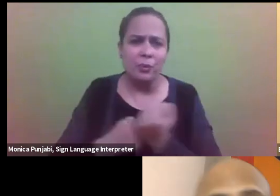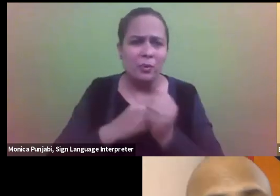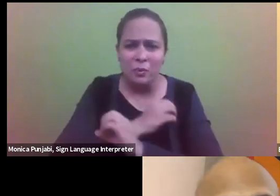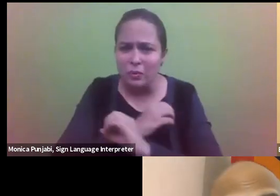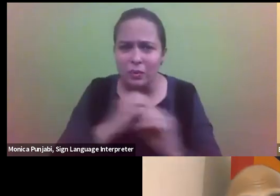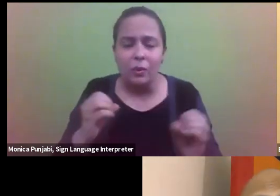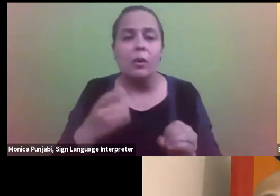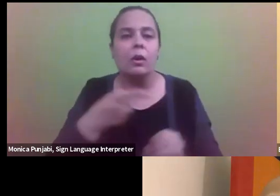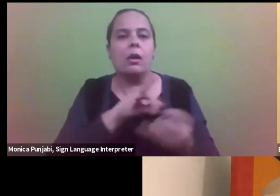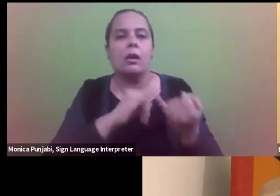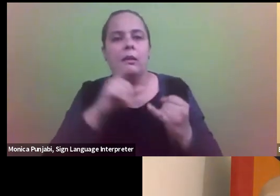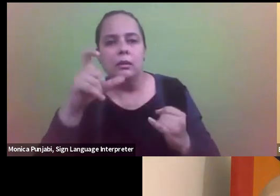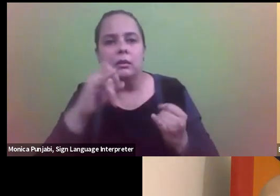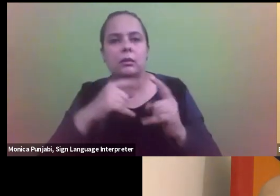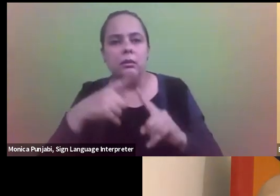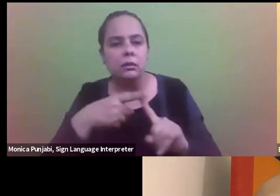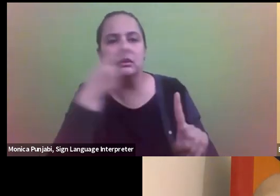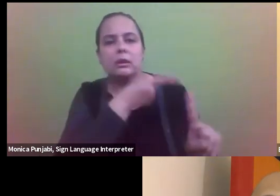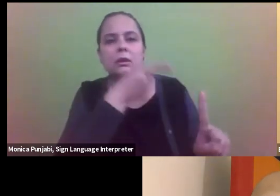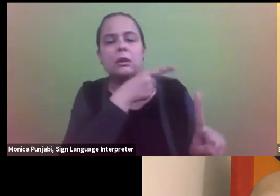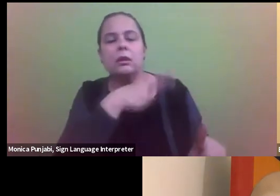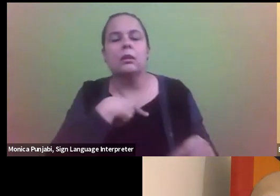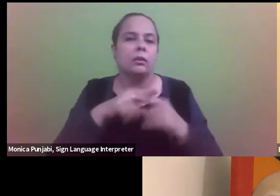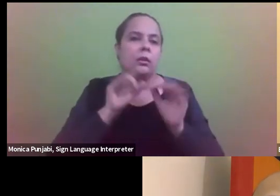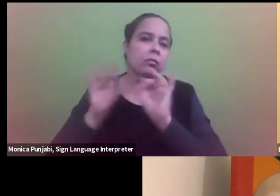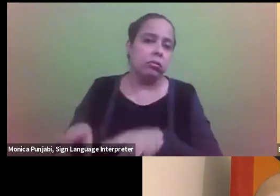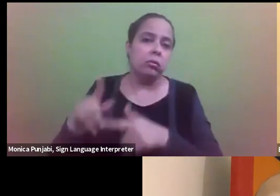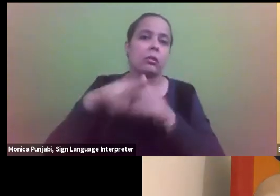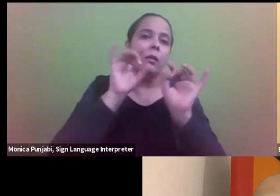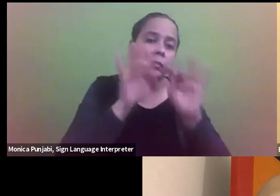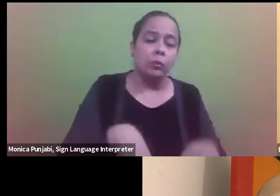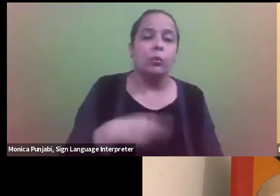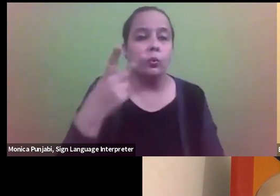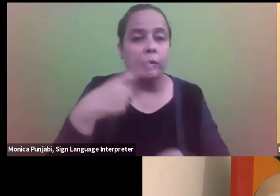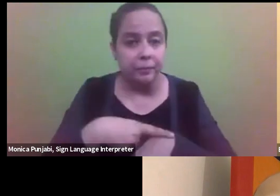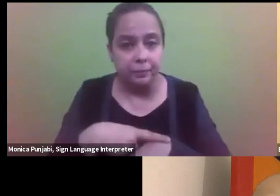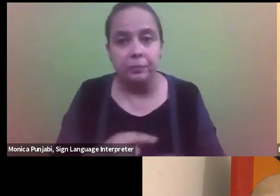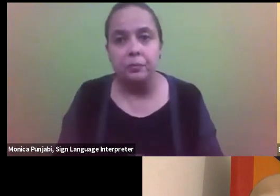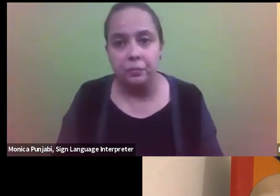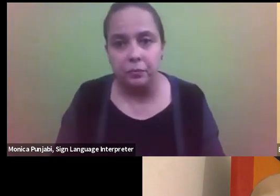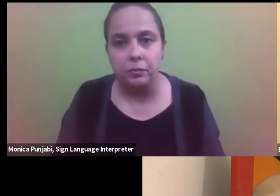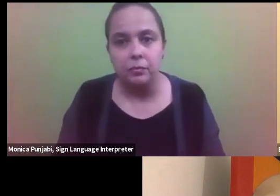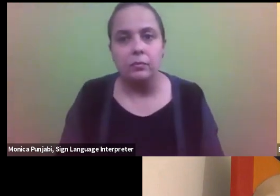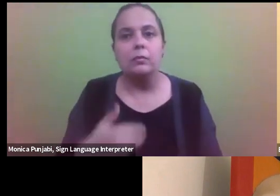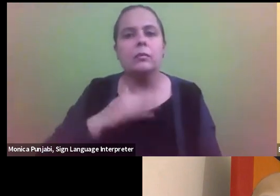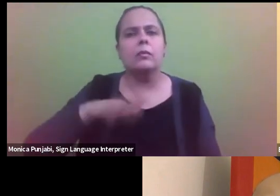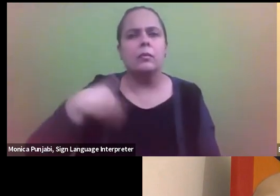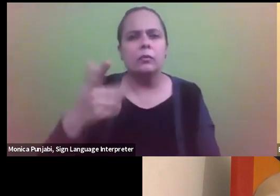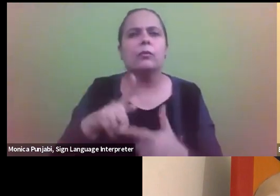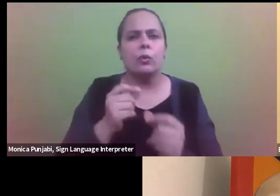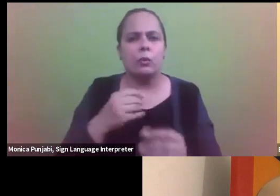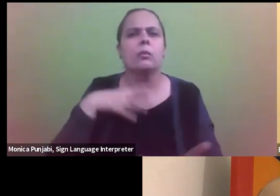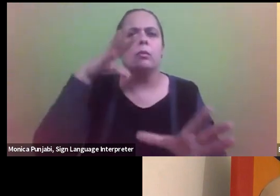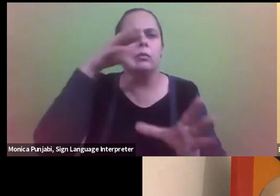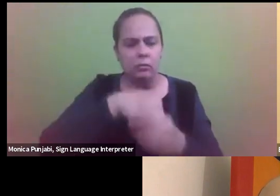Then I joined a very inclusive company called GP Solutions Private Limited. They are based out of Clark, New Jersey, and they were very open and